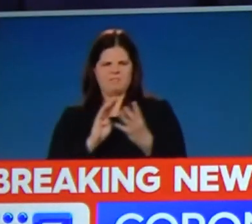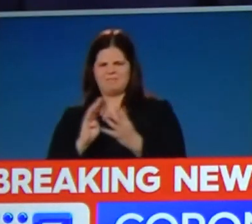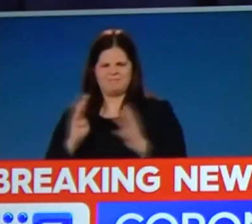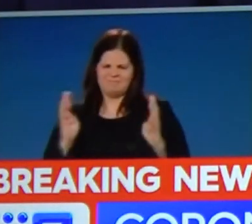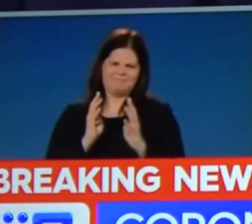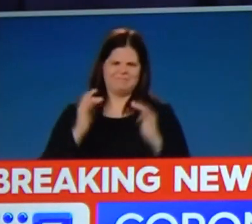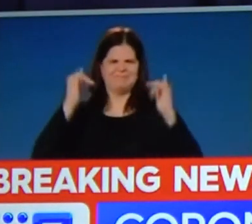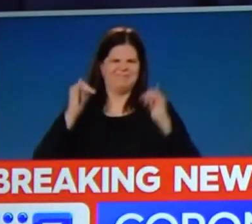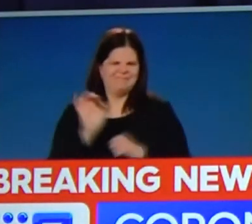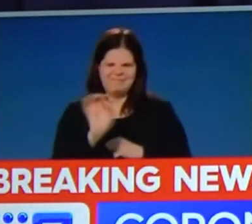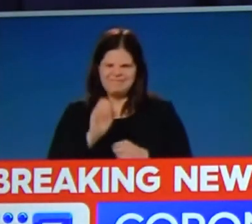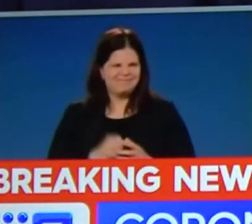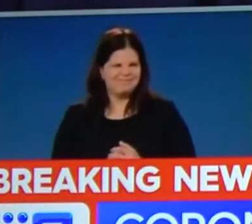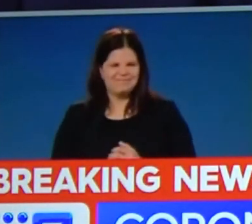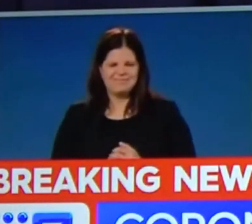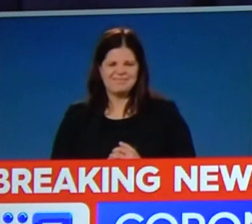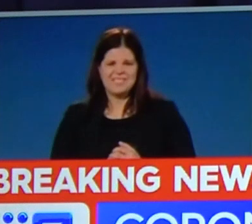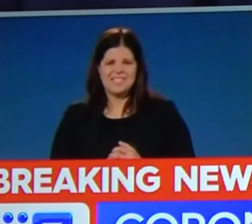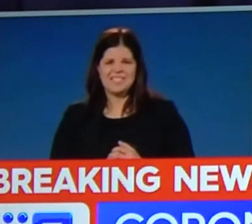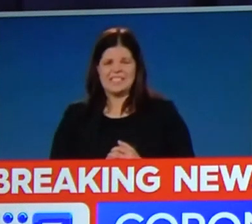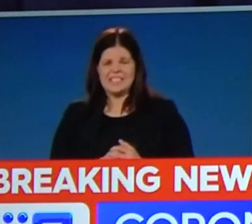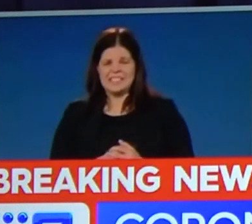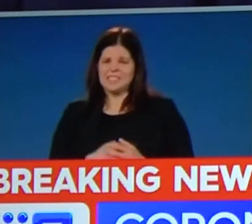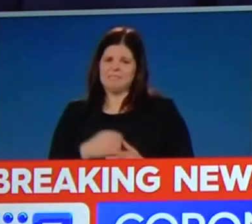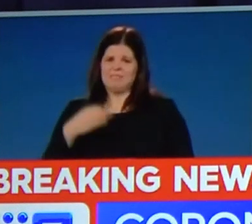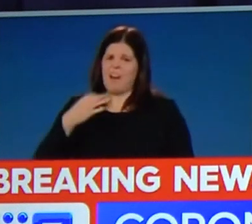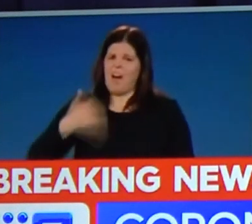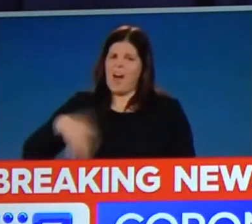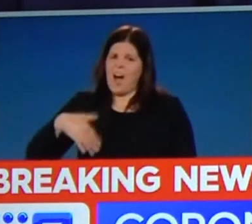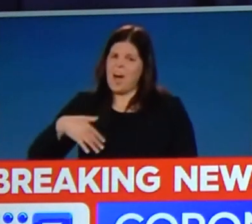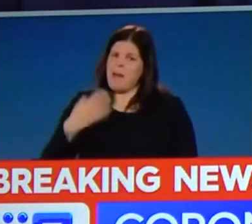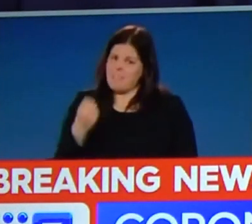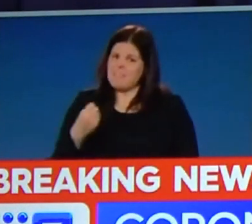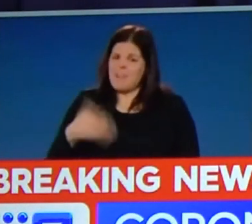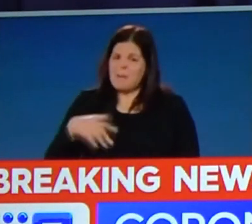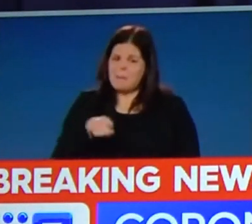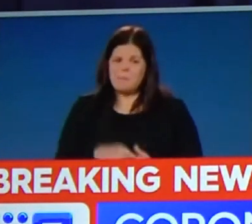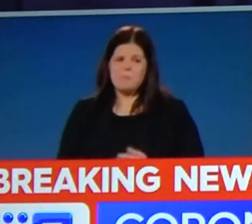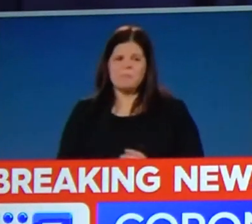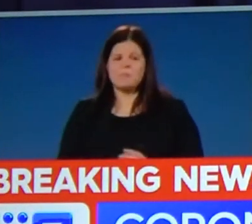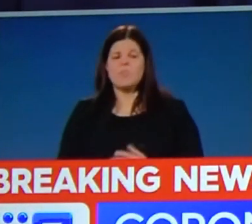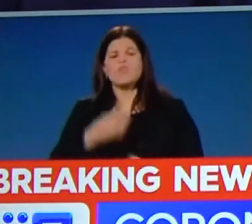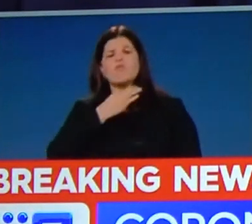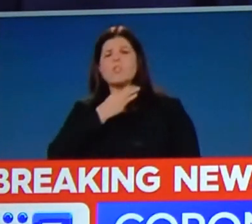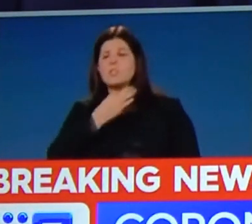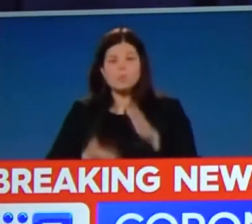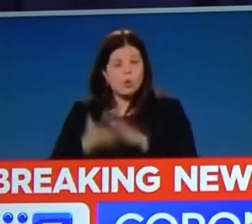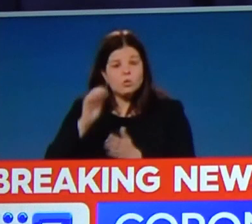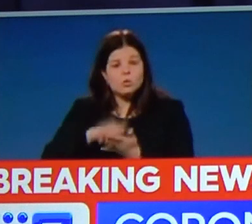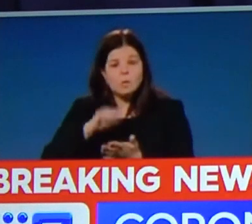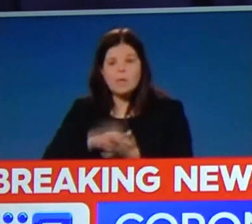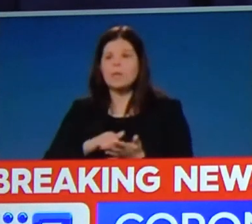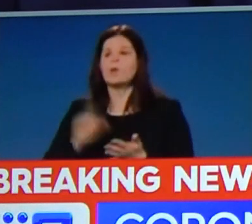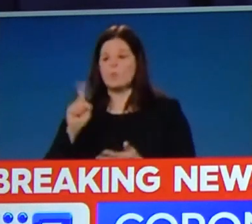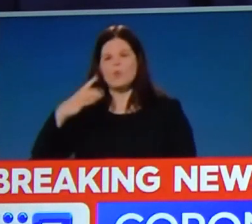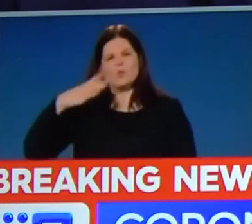don't do it. It's not helpful. It actually creates the risk. And when you're going out for shopping, you should be going for just stuff